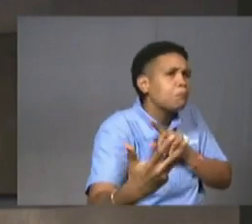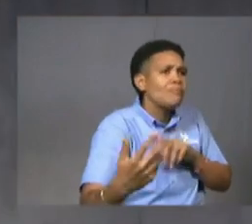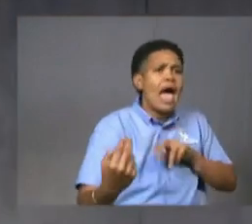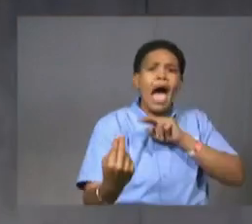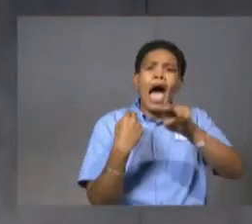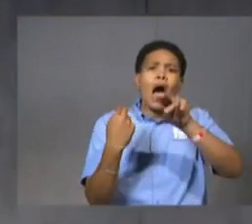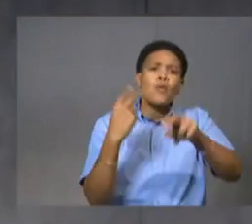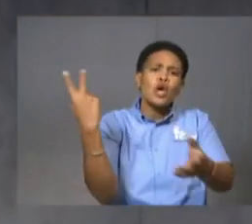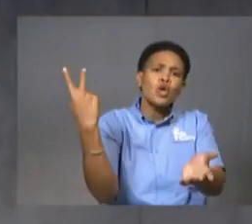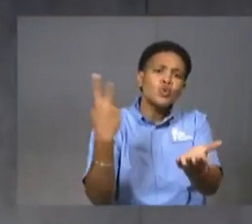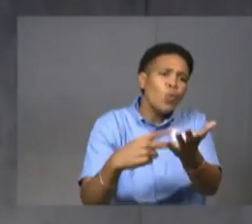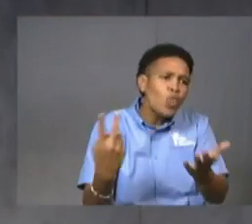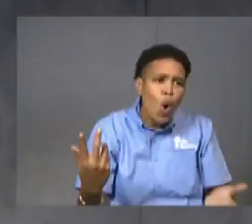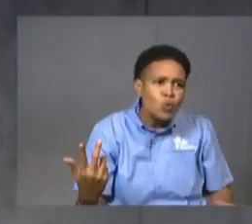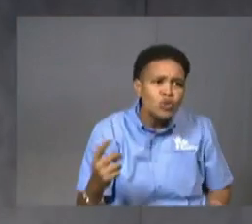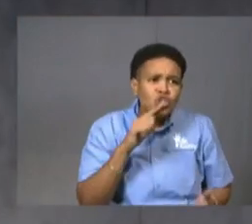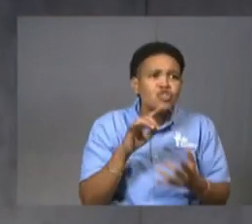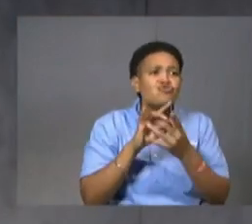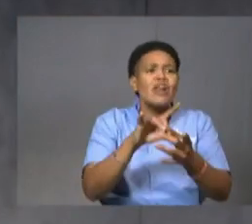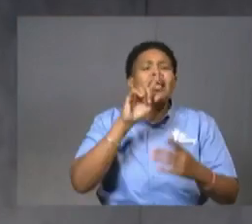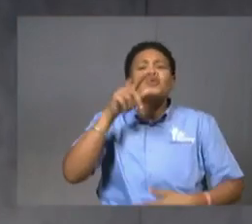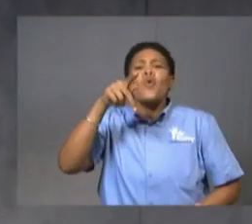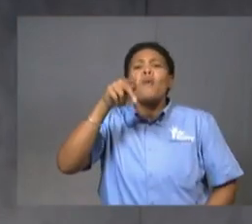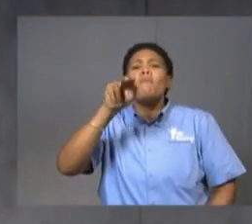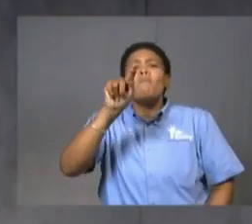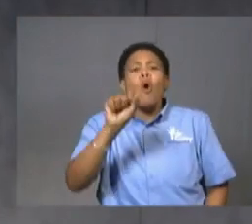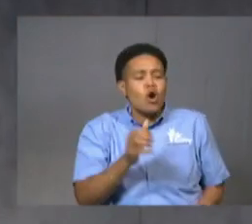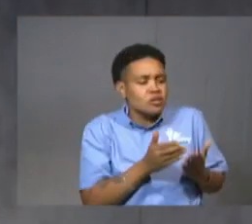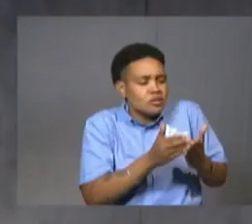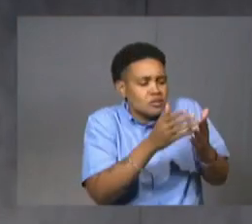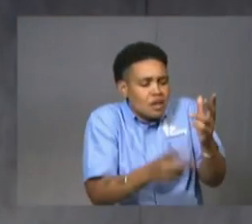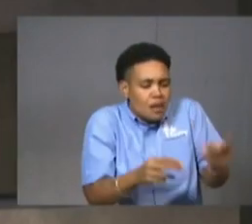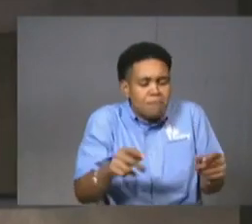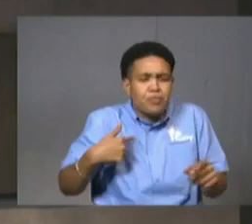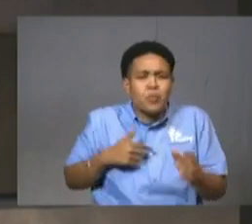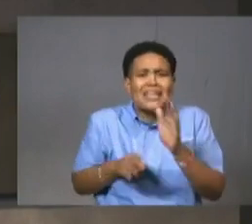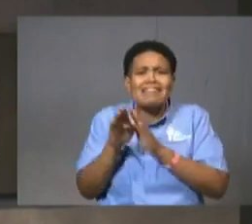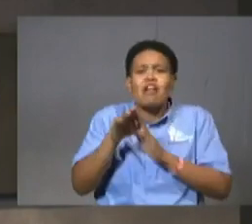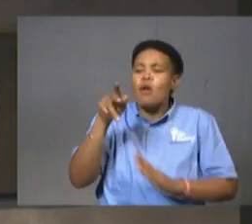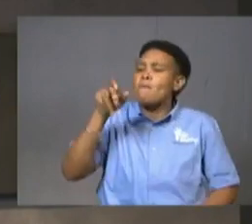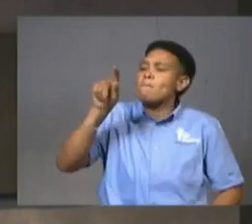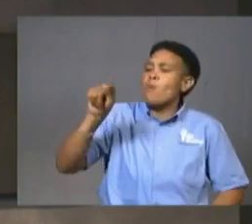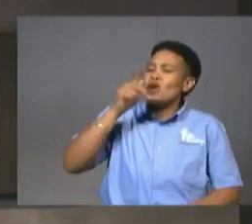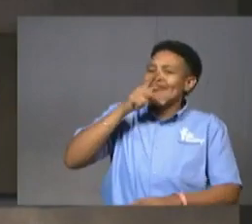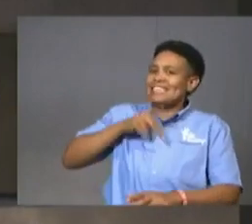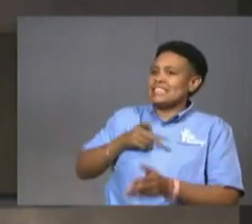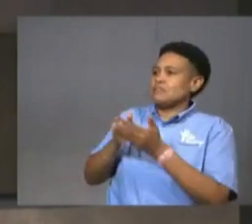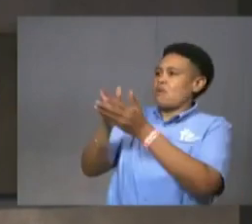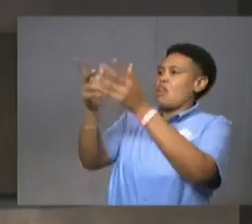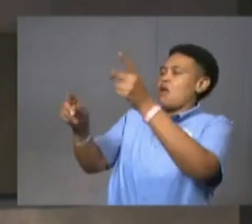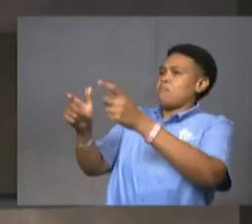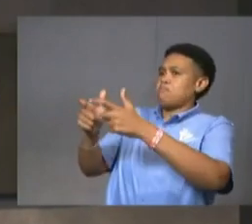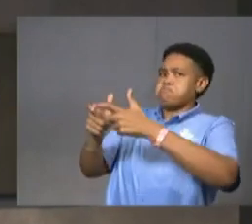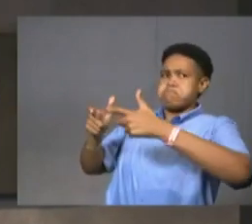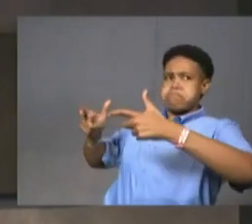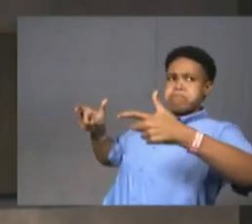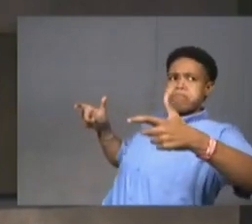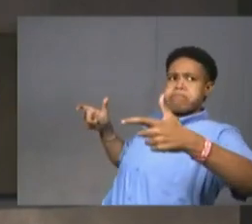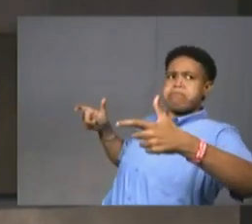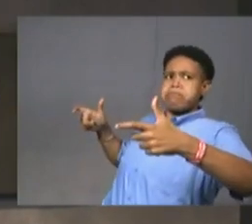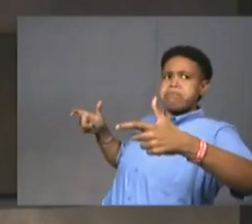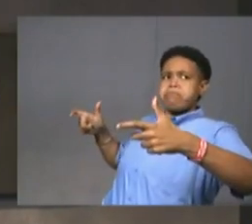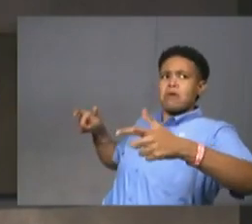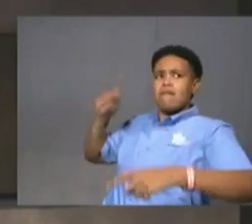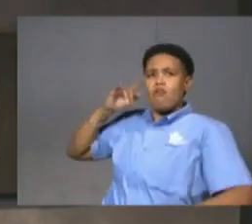2000. In terms of ports, we developed the Port of Kingston, took it to another level. In terms of